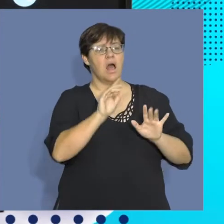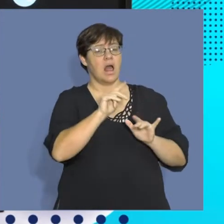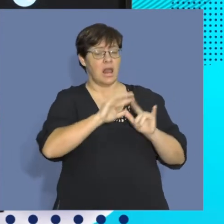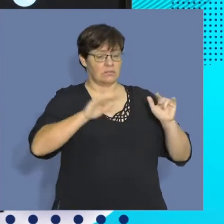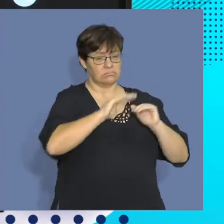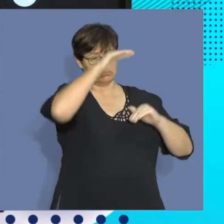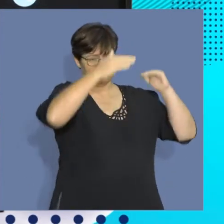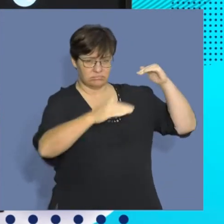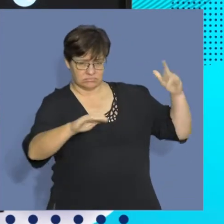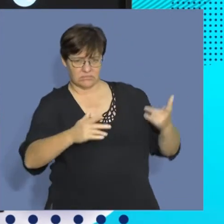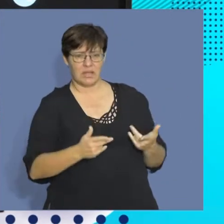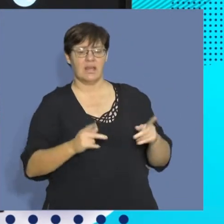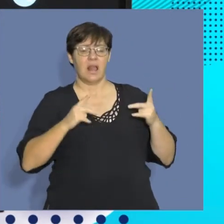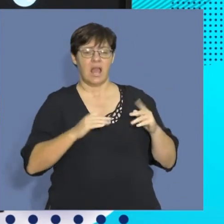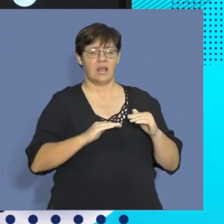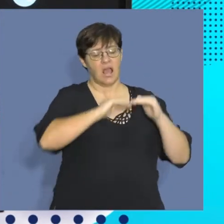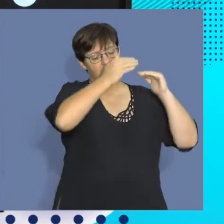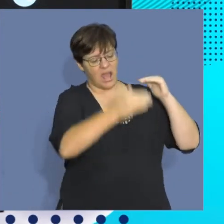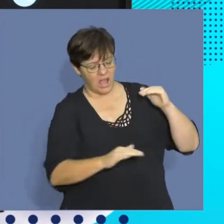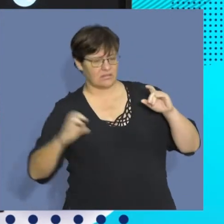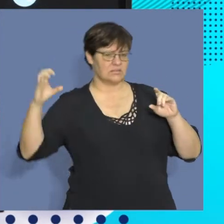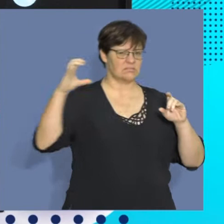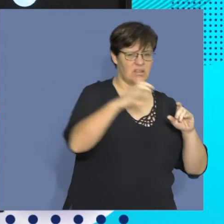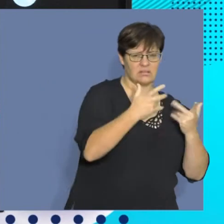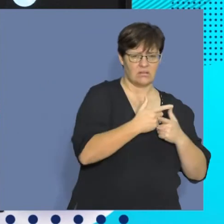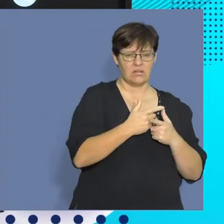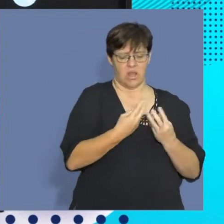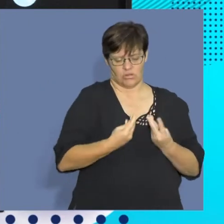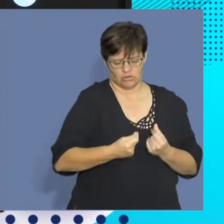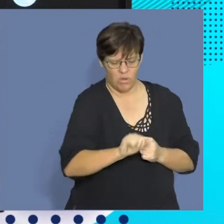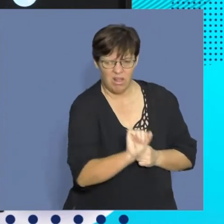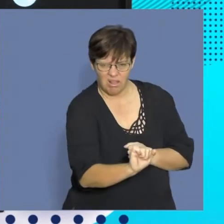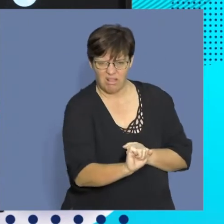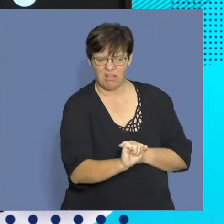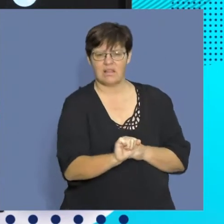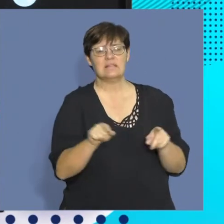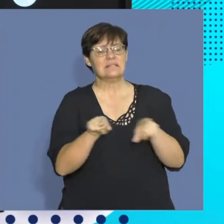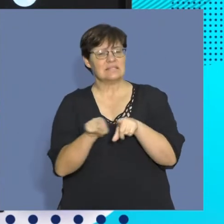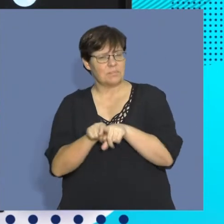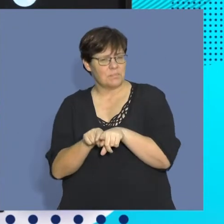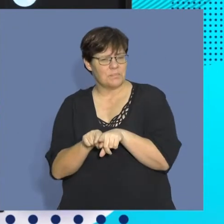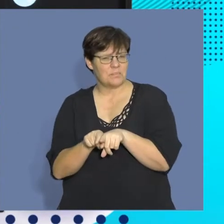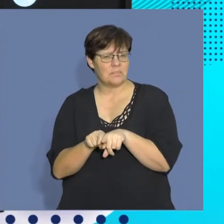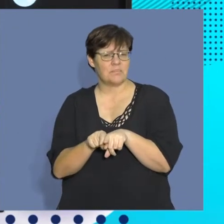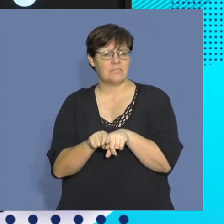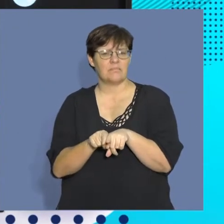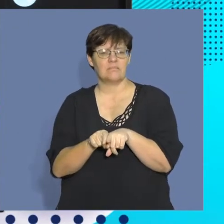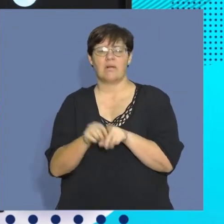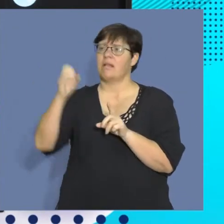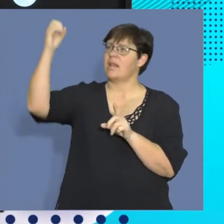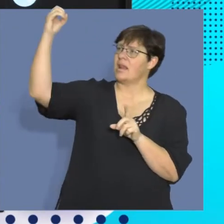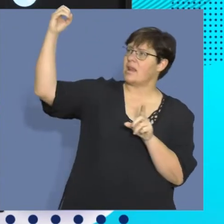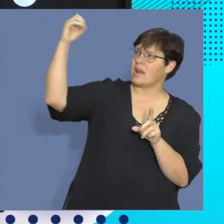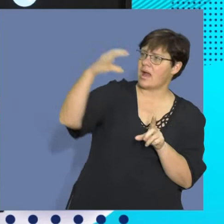of the land, which we refer to as physiographic factors. We spoke about the soil. We also spoke about factors such as